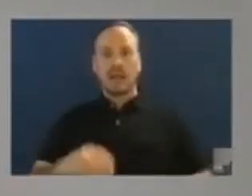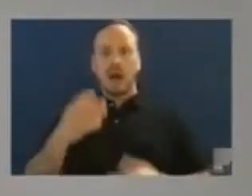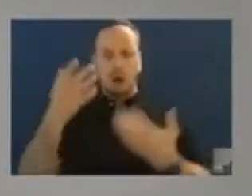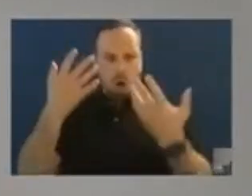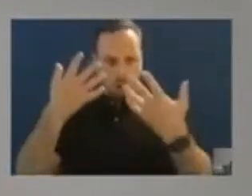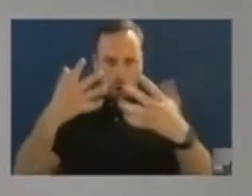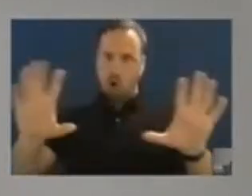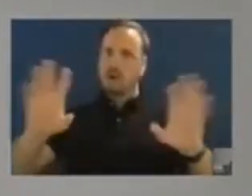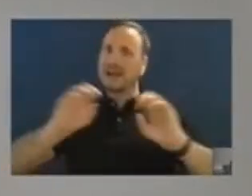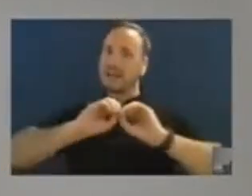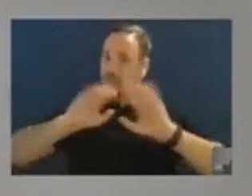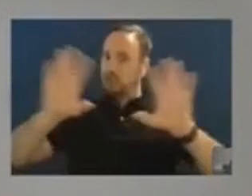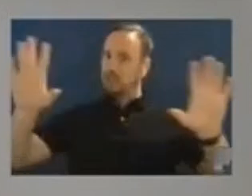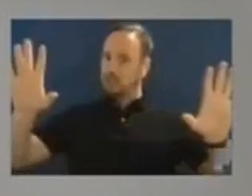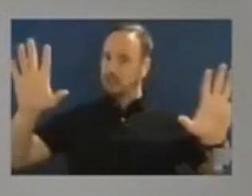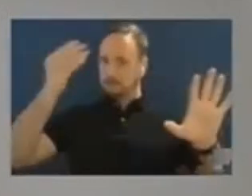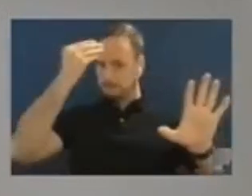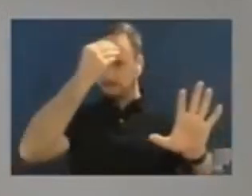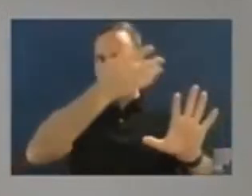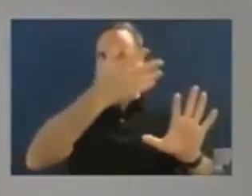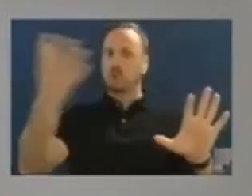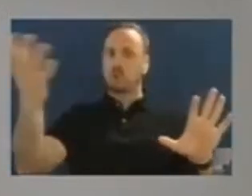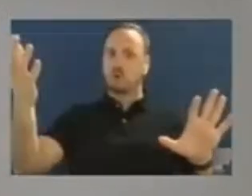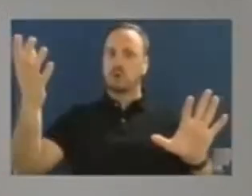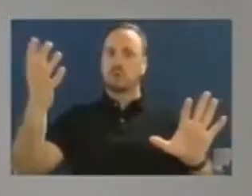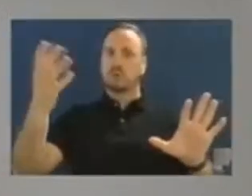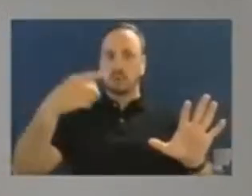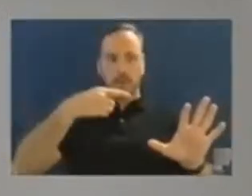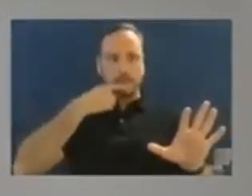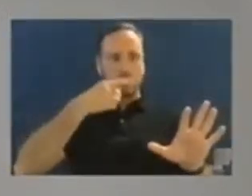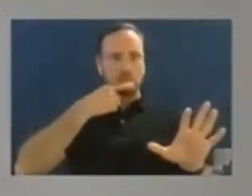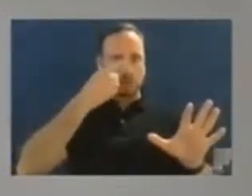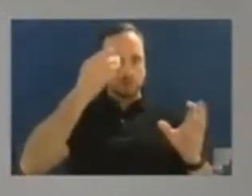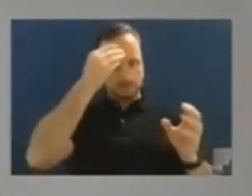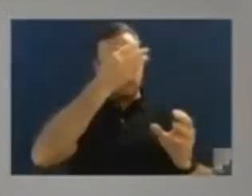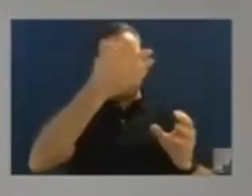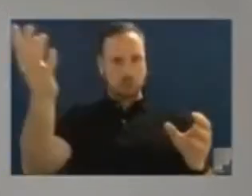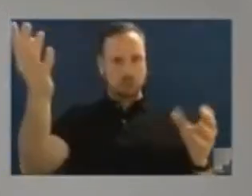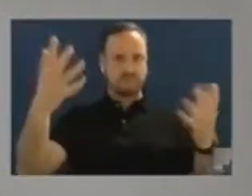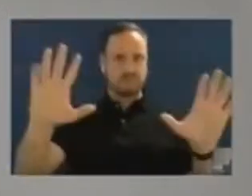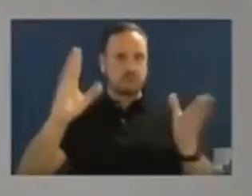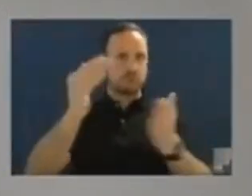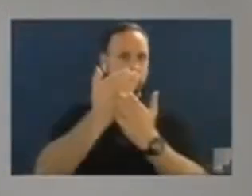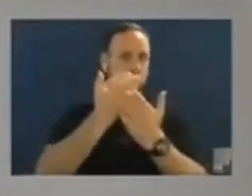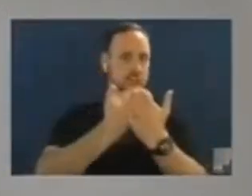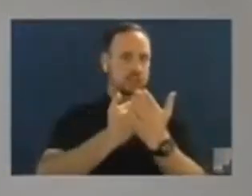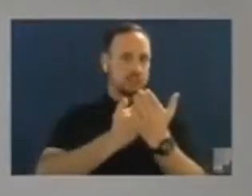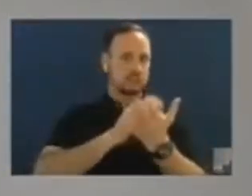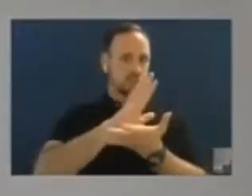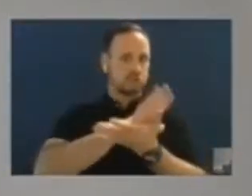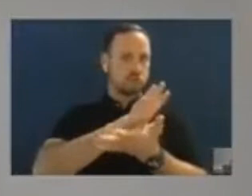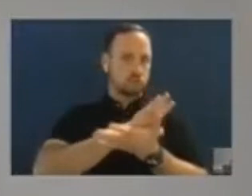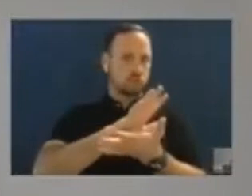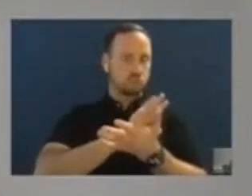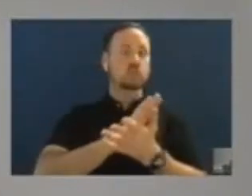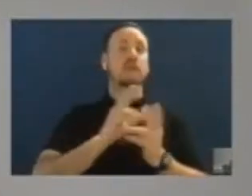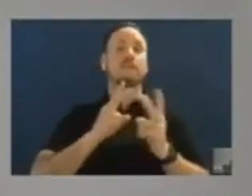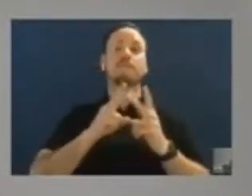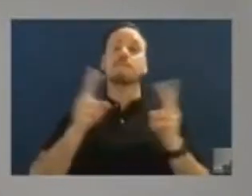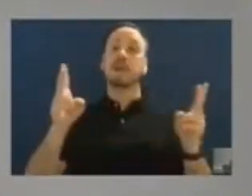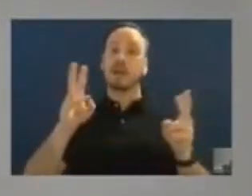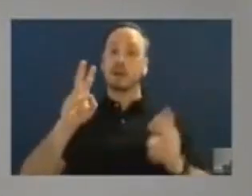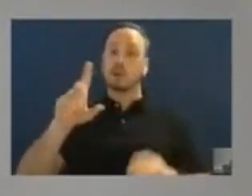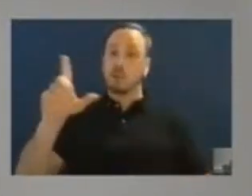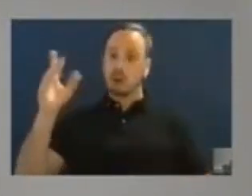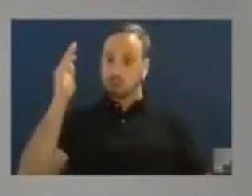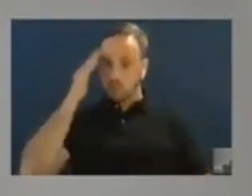of schools is in the public space right now. Thank you for So clarifying that's very well known. Let me just follow up on